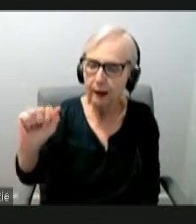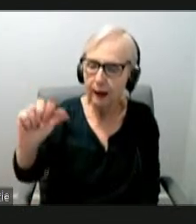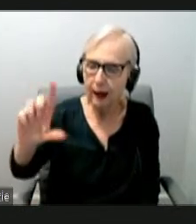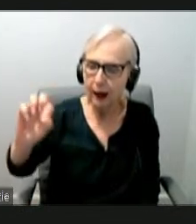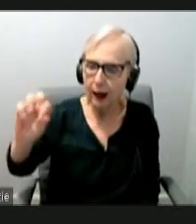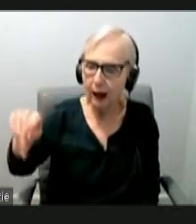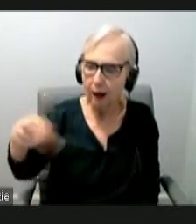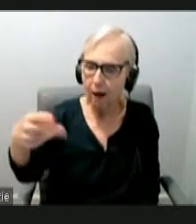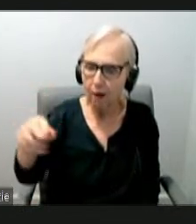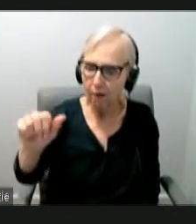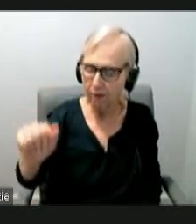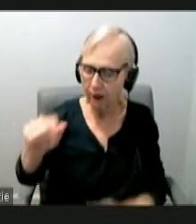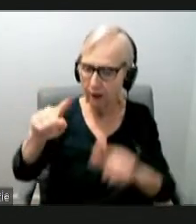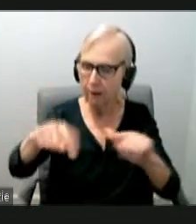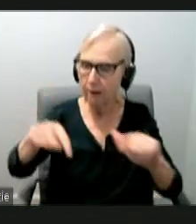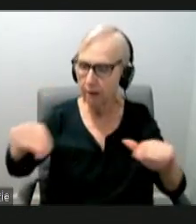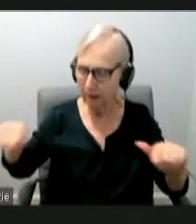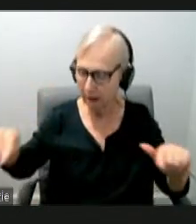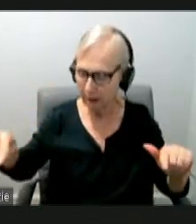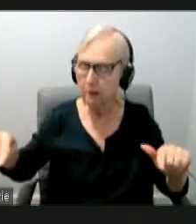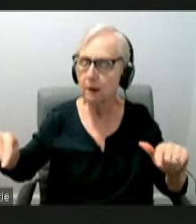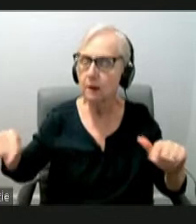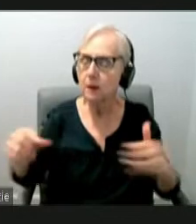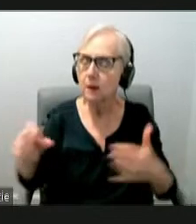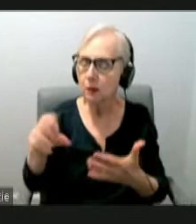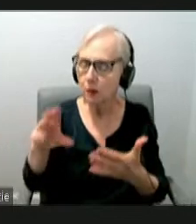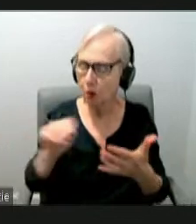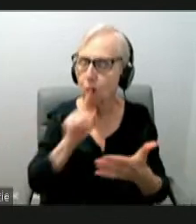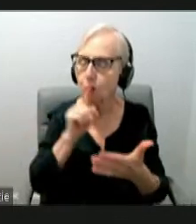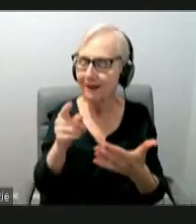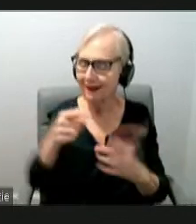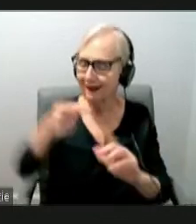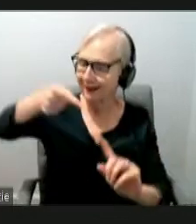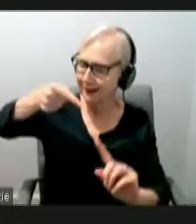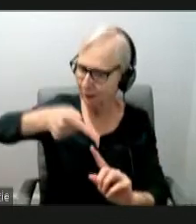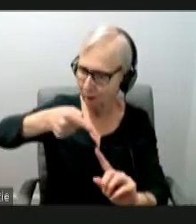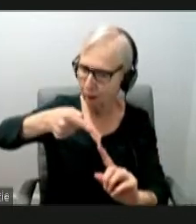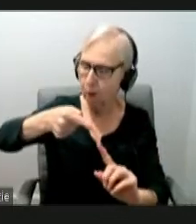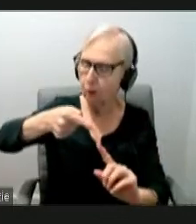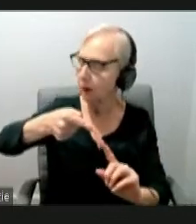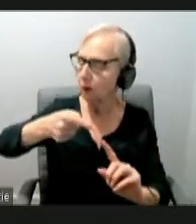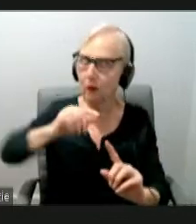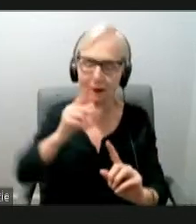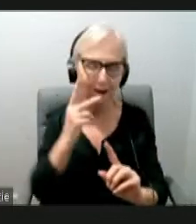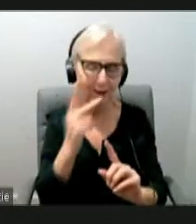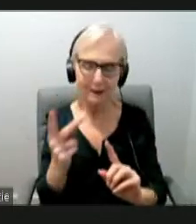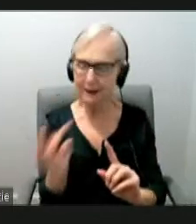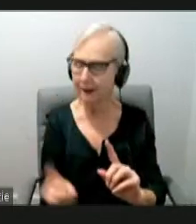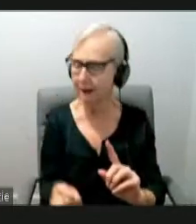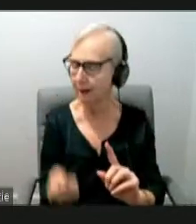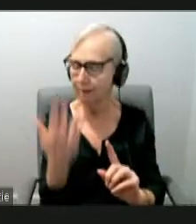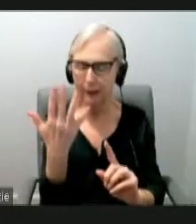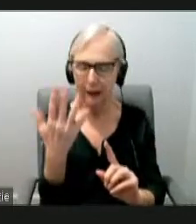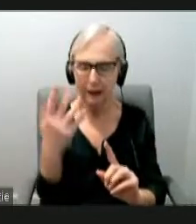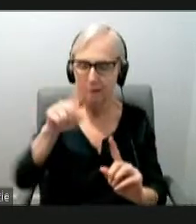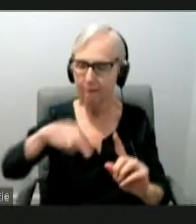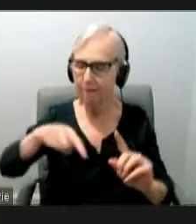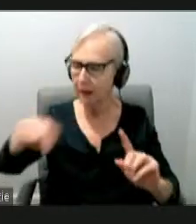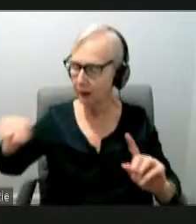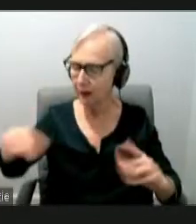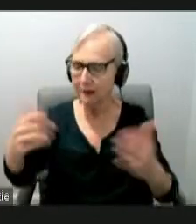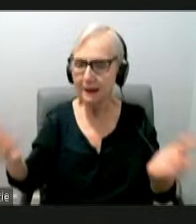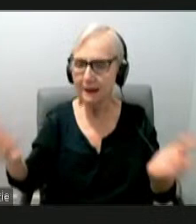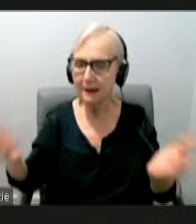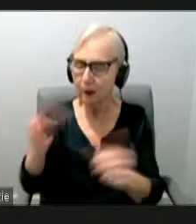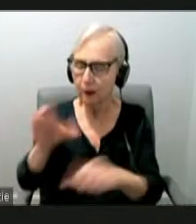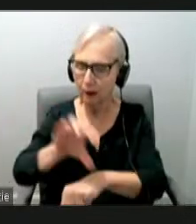sublineages of the Delta variant. So really at this point, we're not seeing other variants get a foothold here in Colorado. I